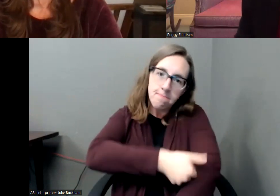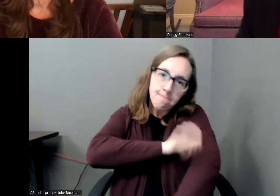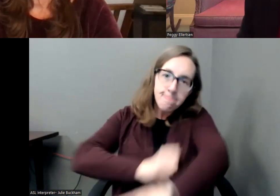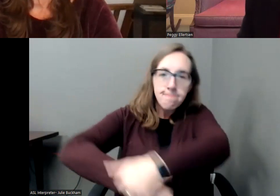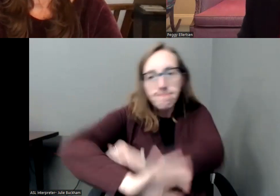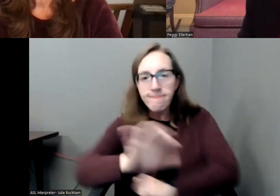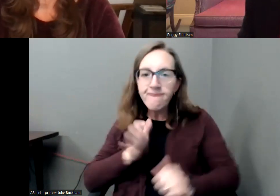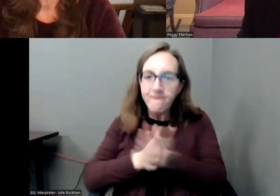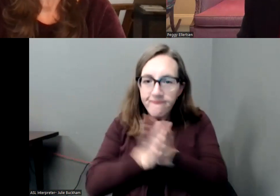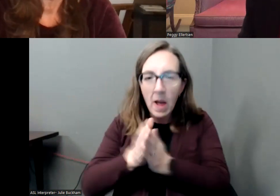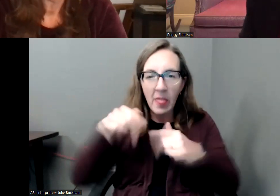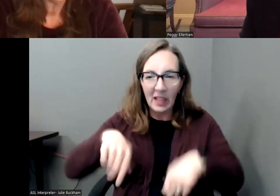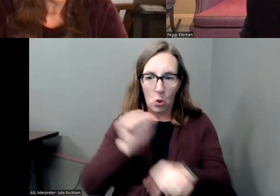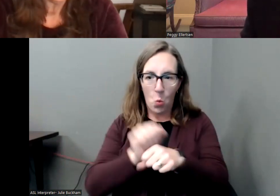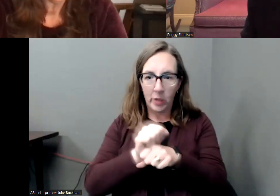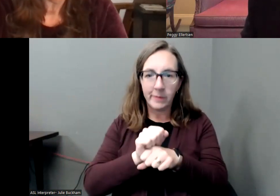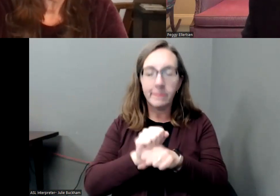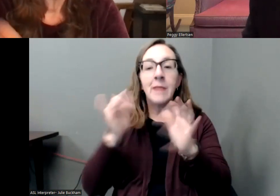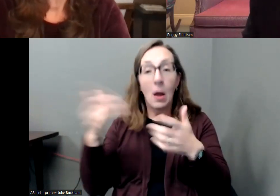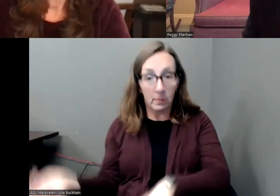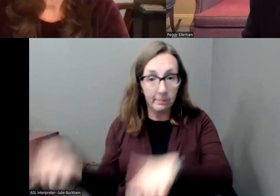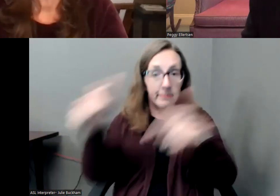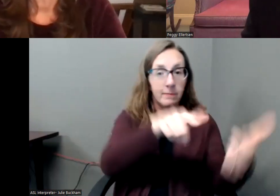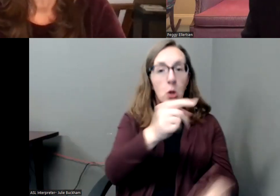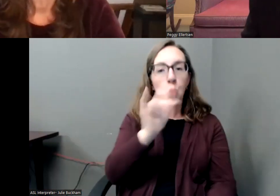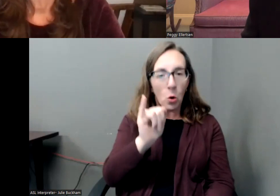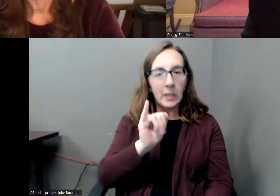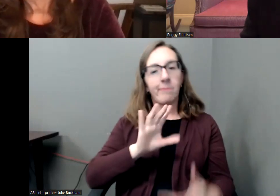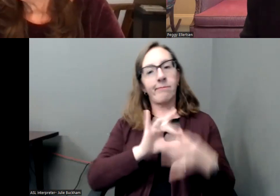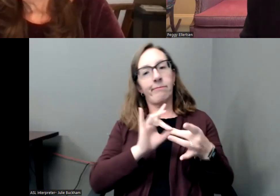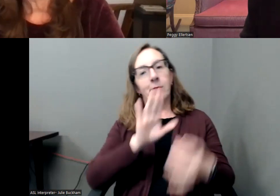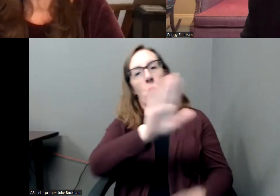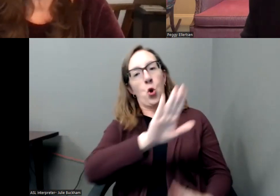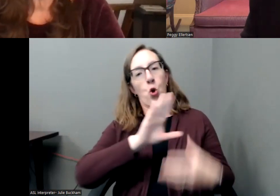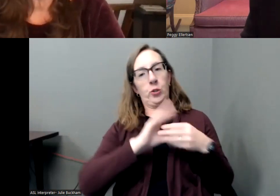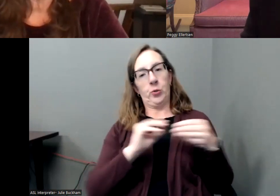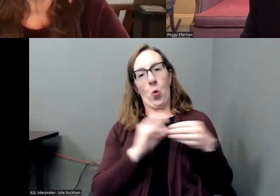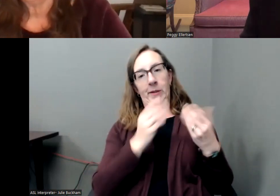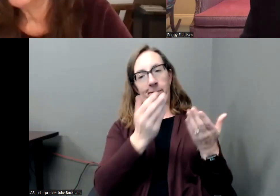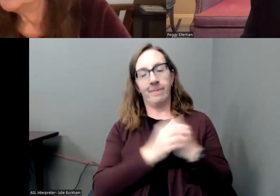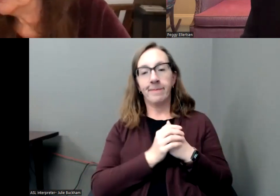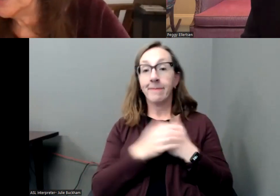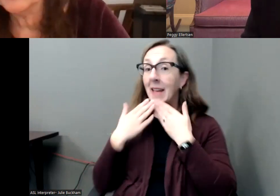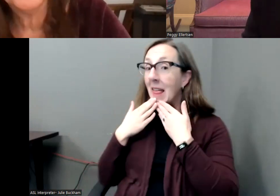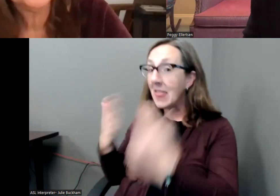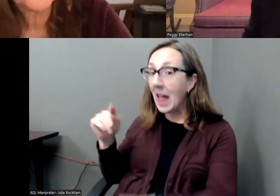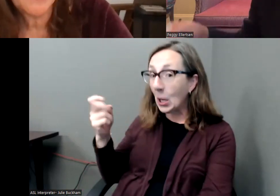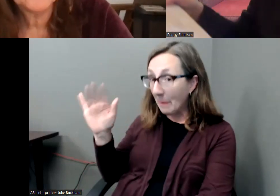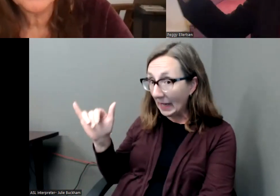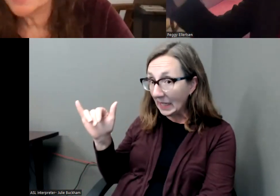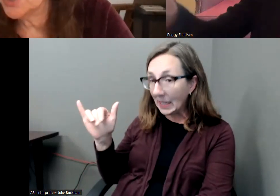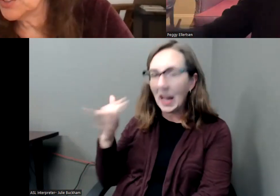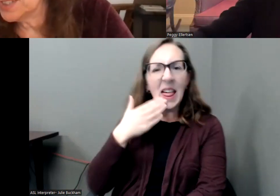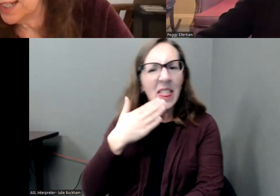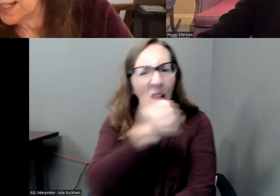now going to turn the mic over to Tony, and she's going to tell you a little bit about herself. Thanks, Peggy, and thank you everyone for